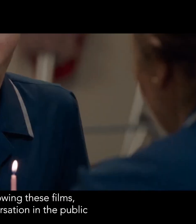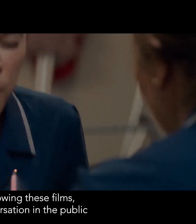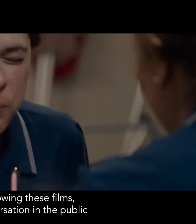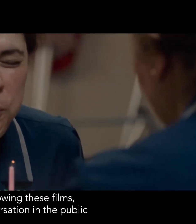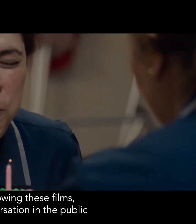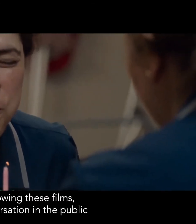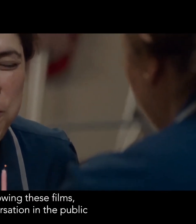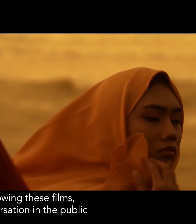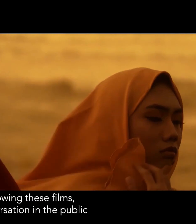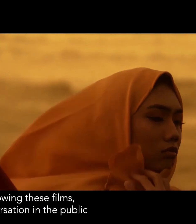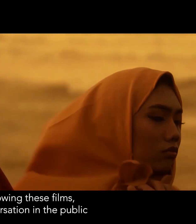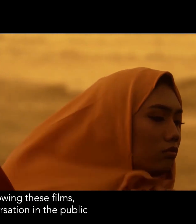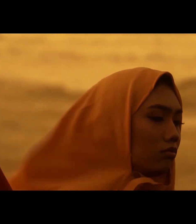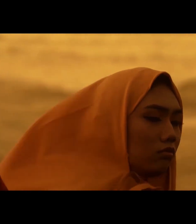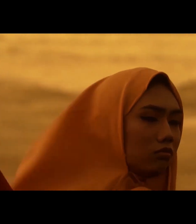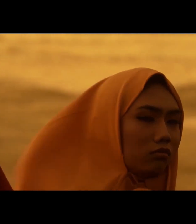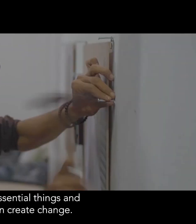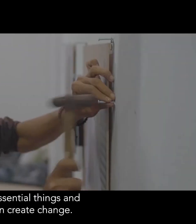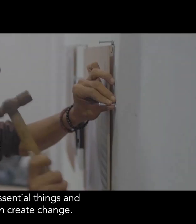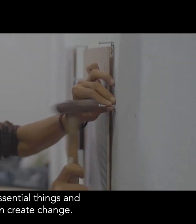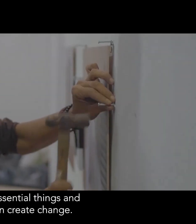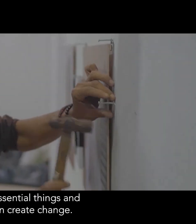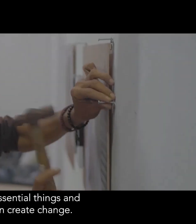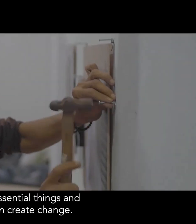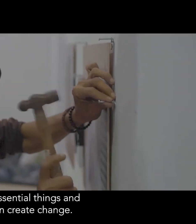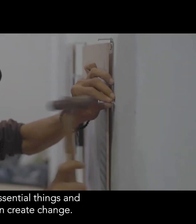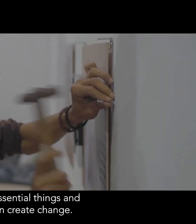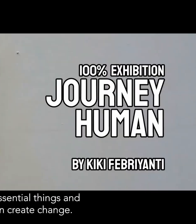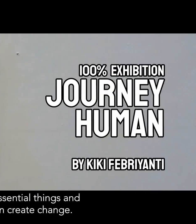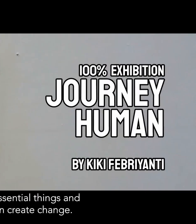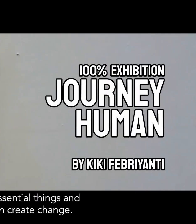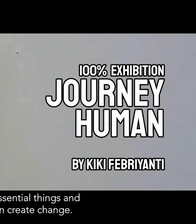terciptalah conversation di publik mengenai hal-hal yang